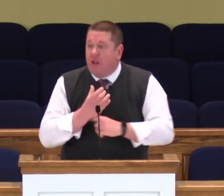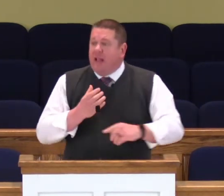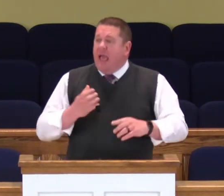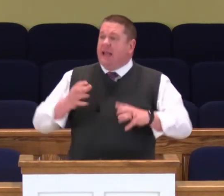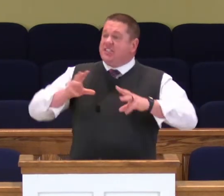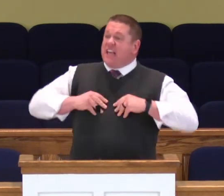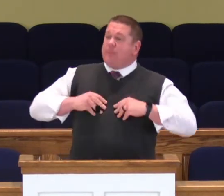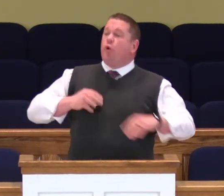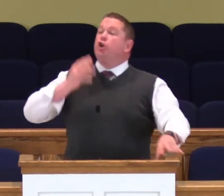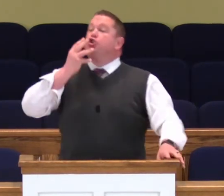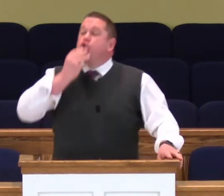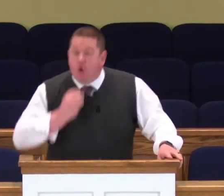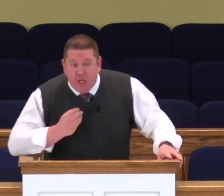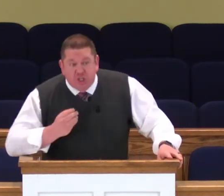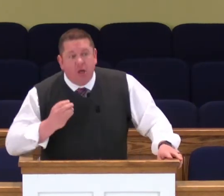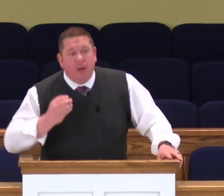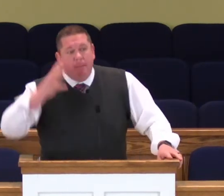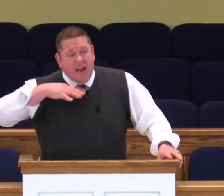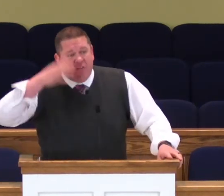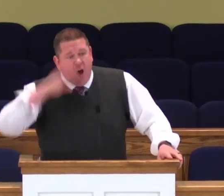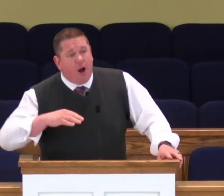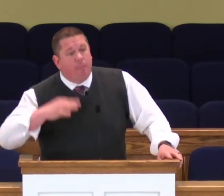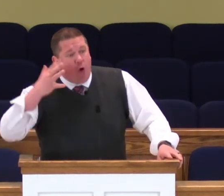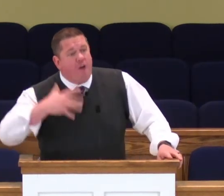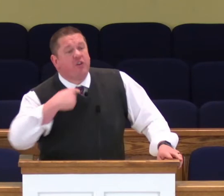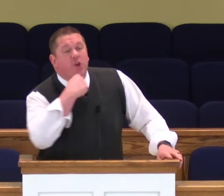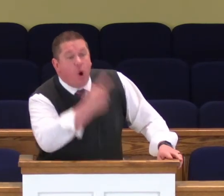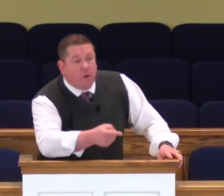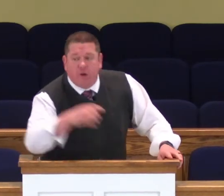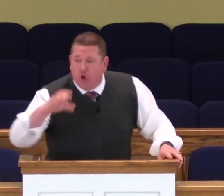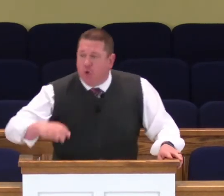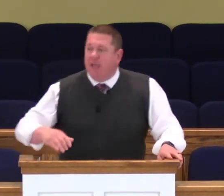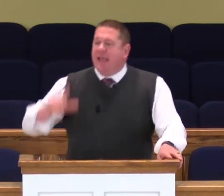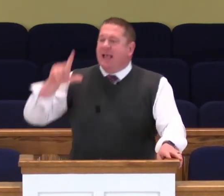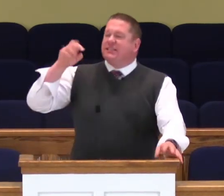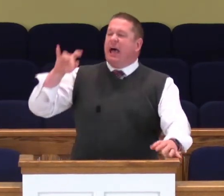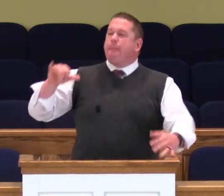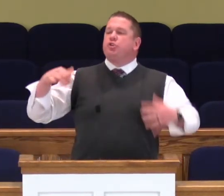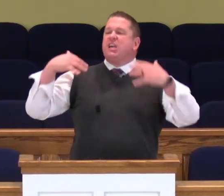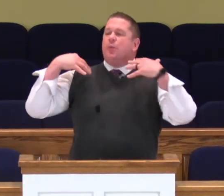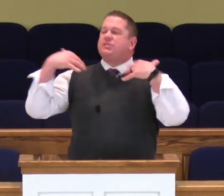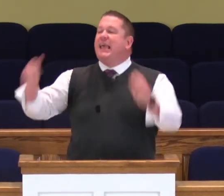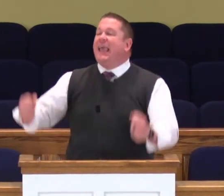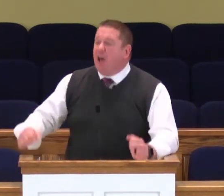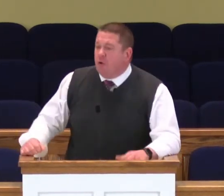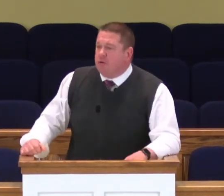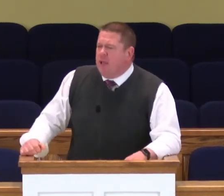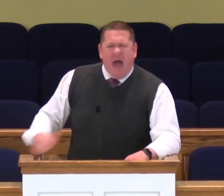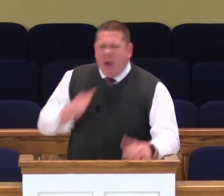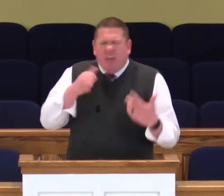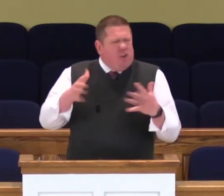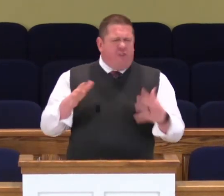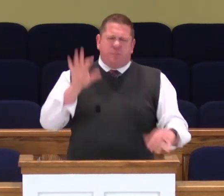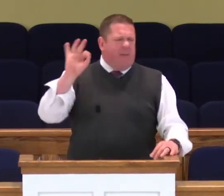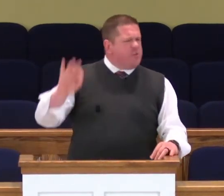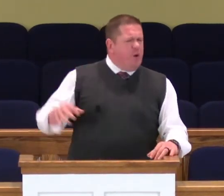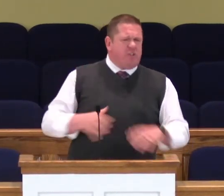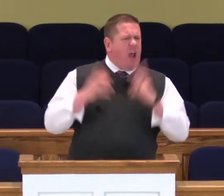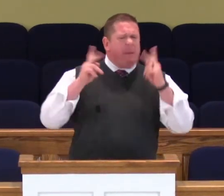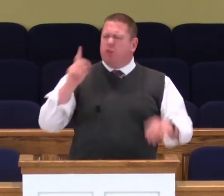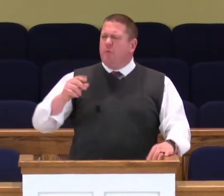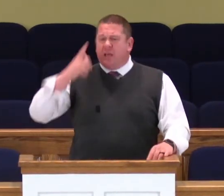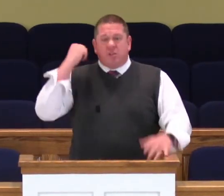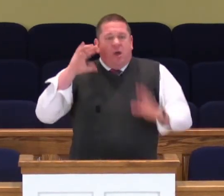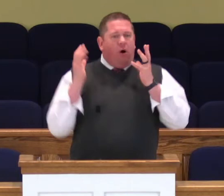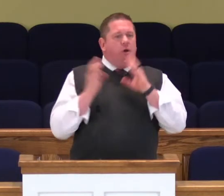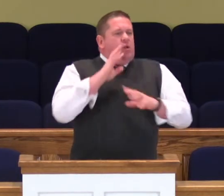cross-cultural and accept what a Jewish man of God, a prophet, told him to do, his leprosy was healed. I don't get nervous by this preaching. A lot of